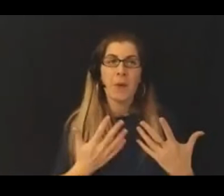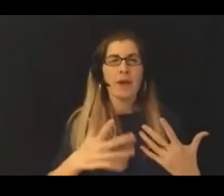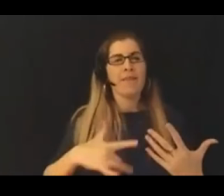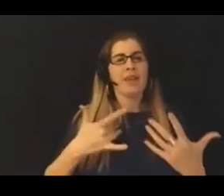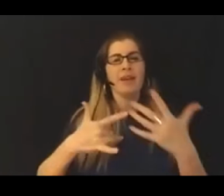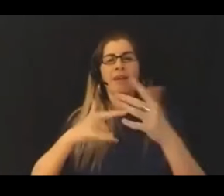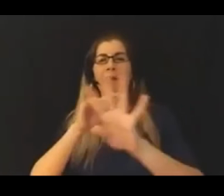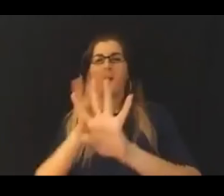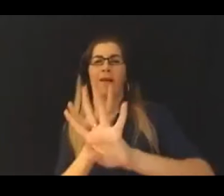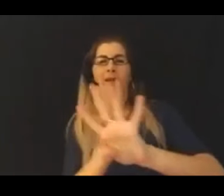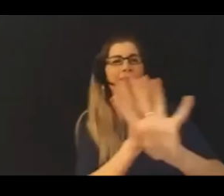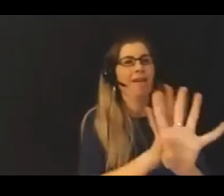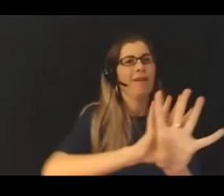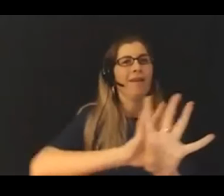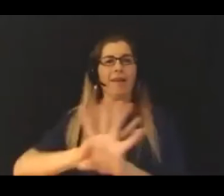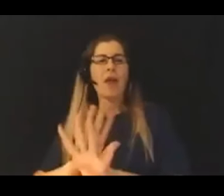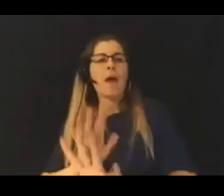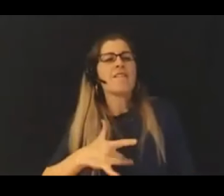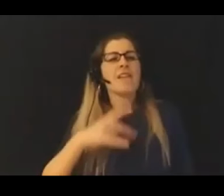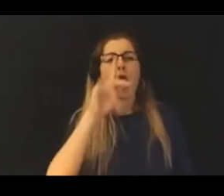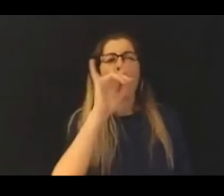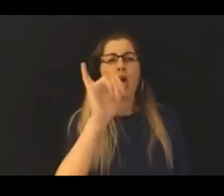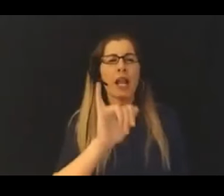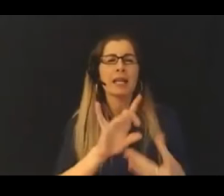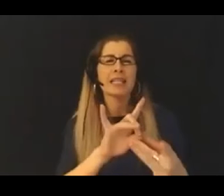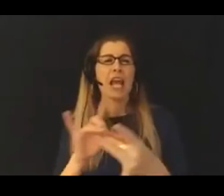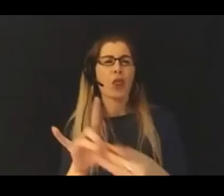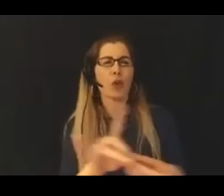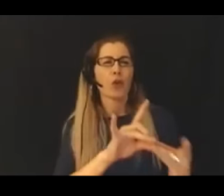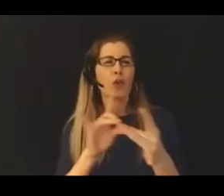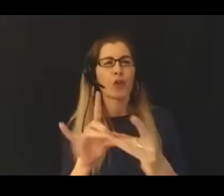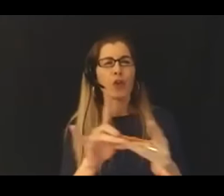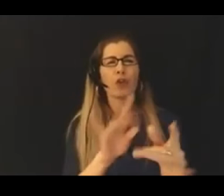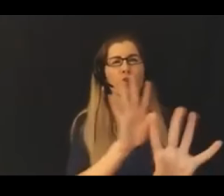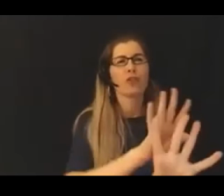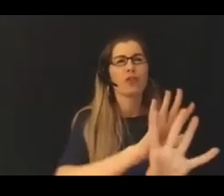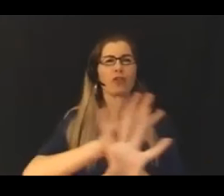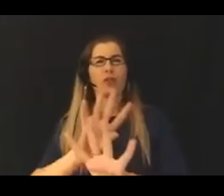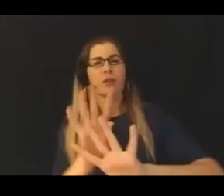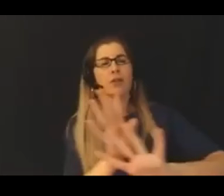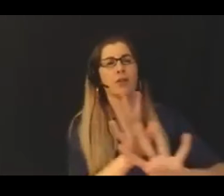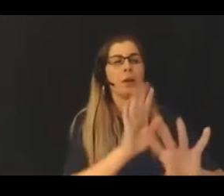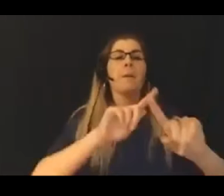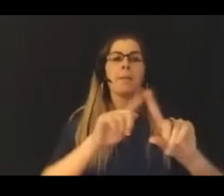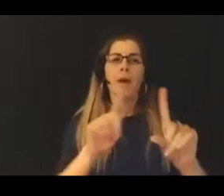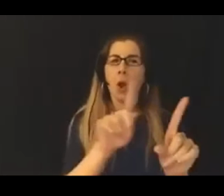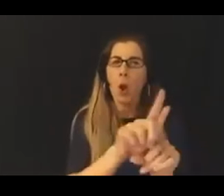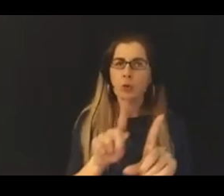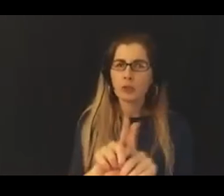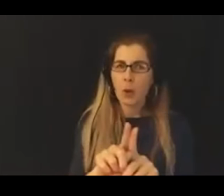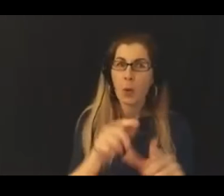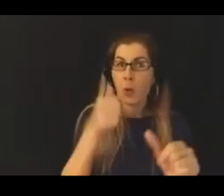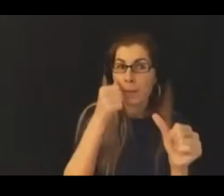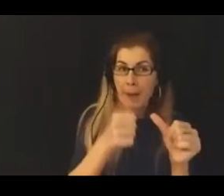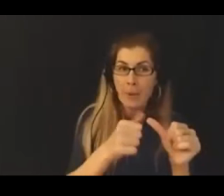as a class, so that it feels as that we get a little bit of that community aspect. But then remembering as the instructor to